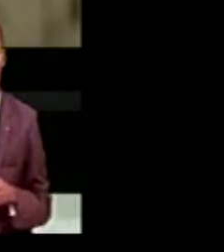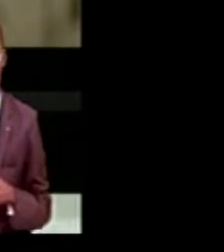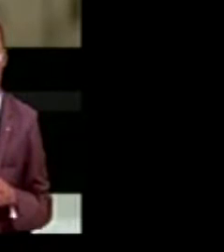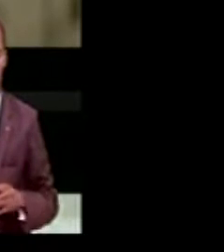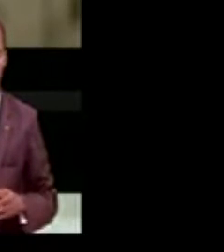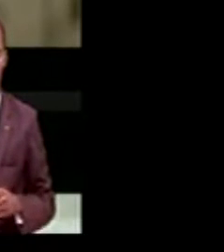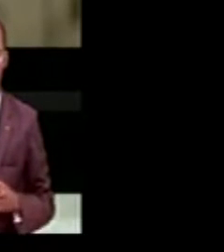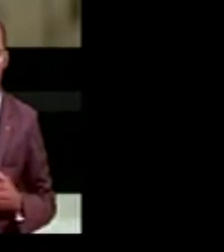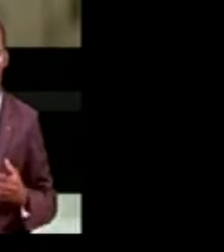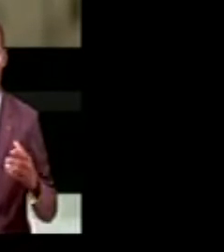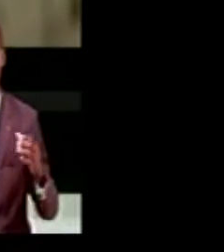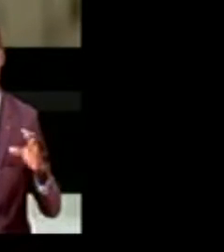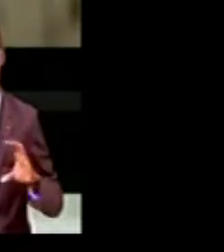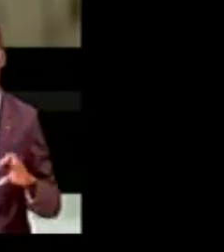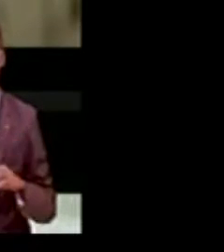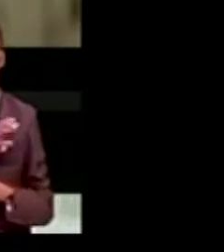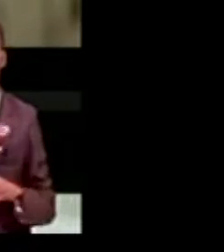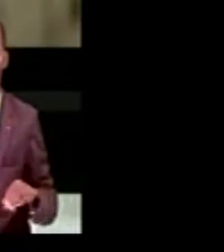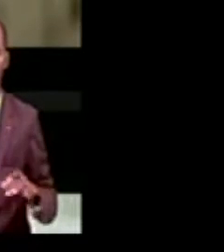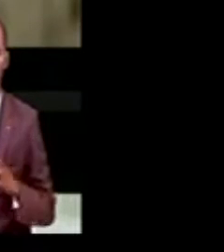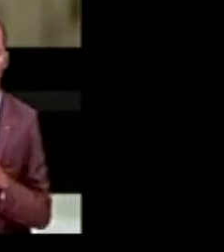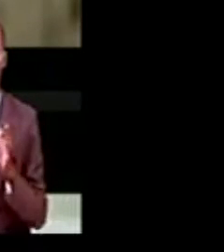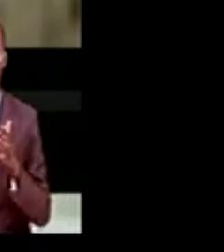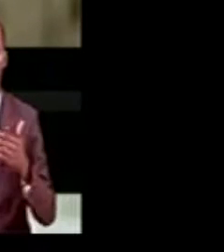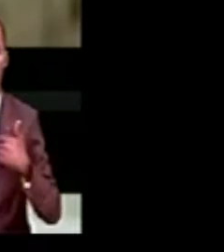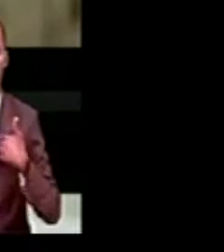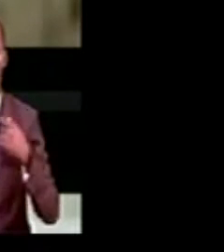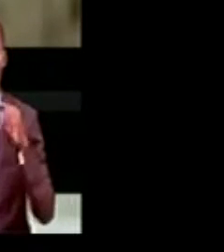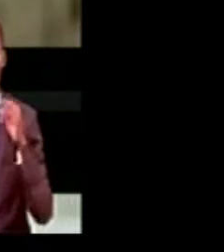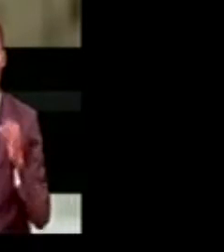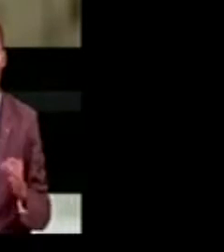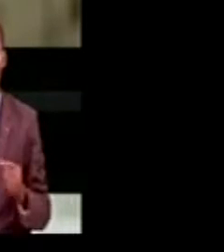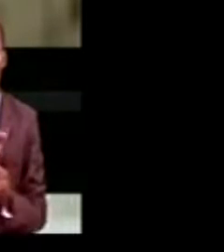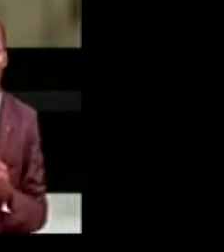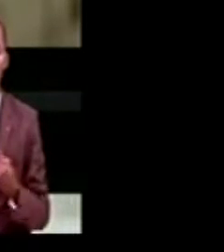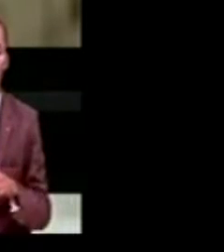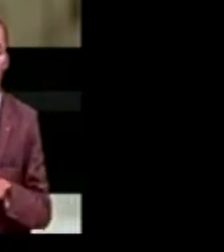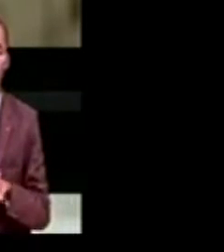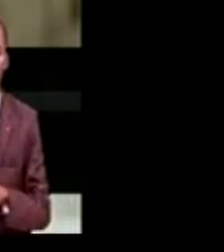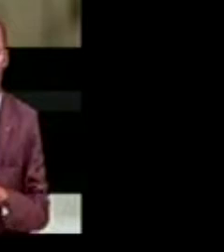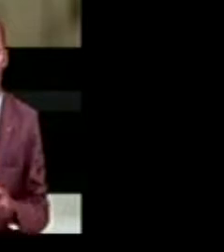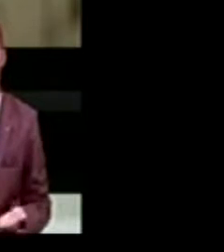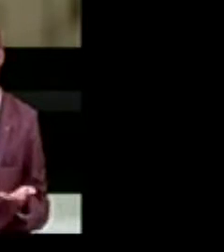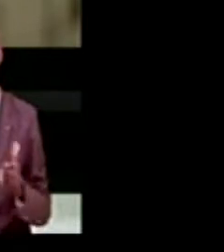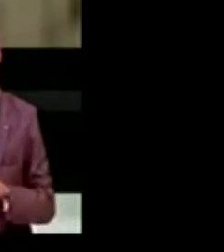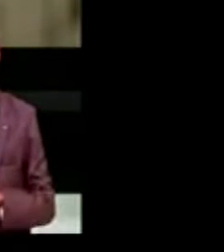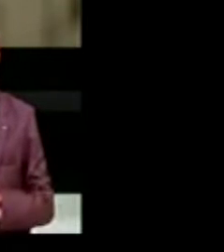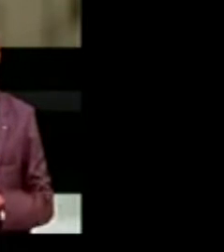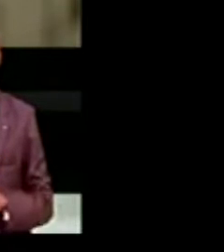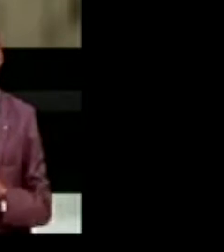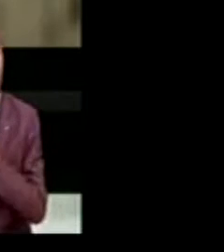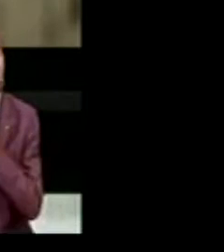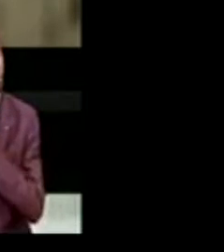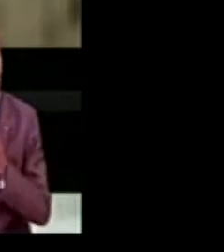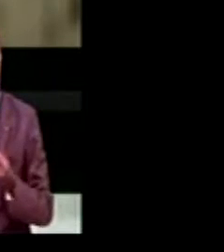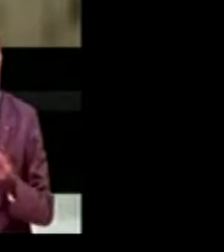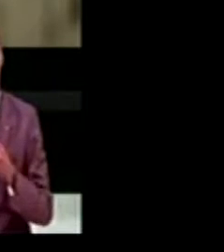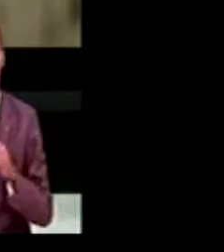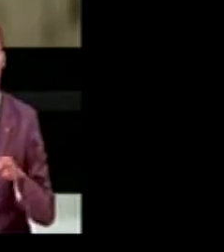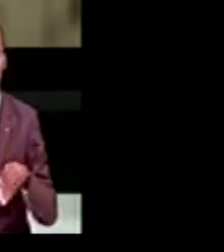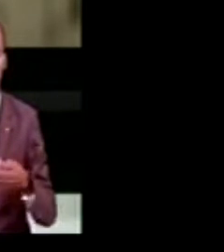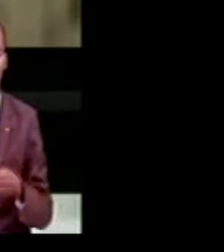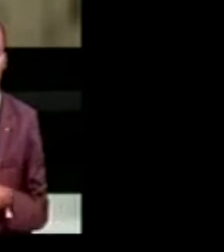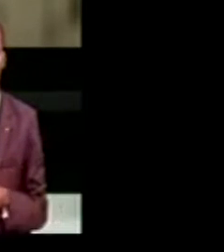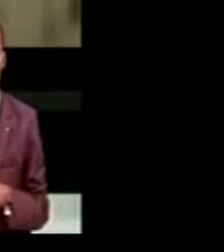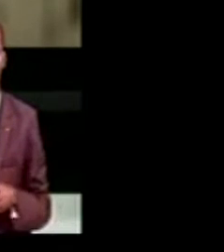to bruise your enemy, who will your soul anoint. Christ Jesus had the power, when on your